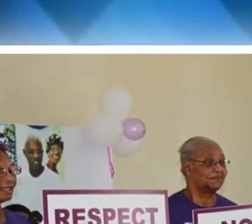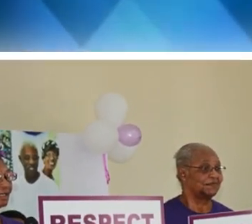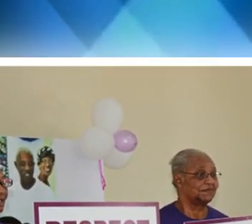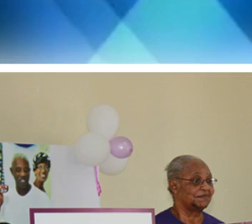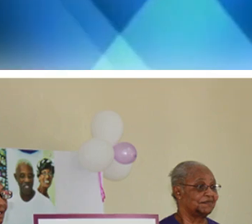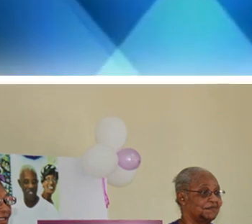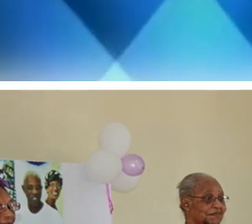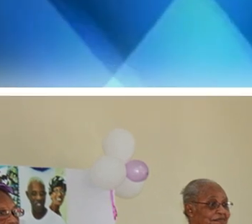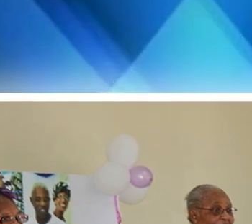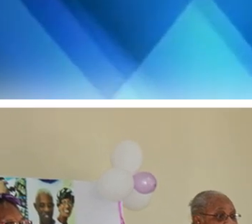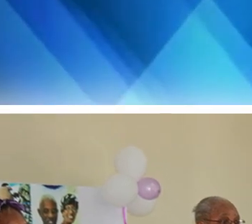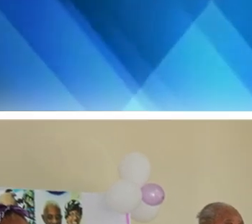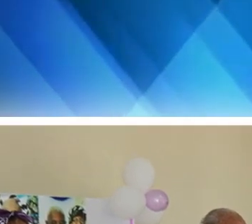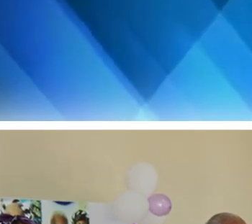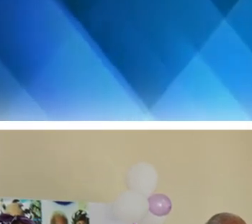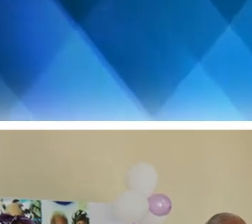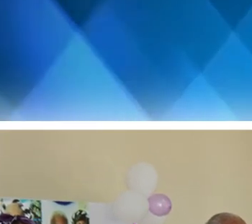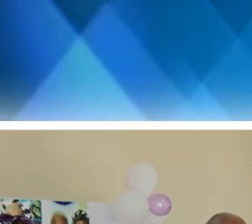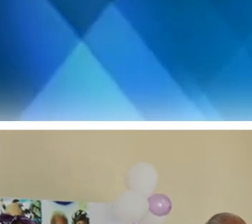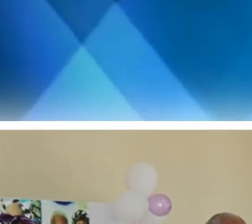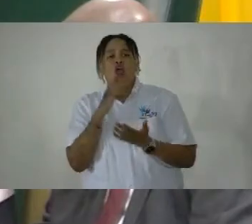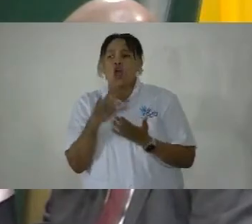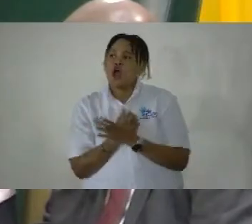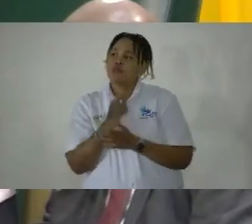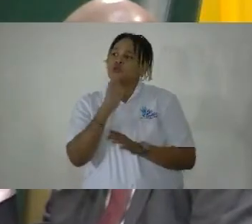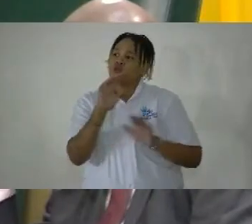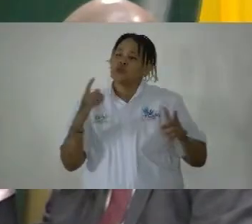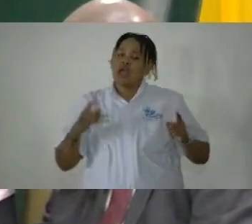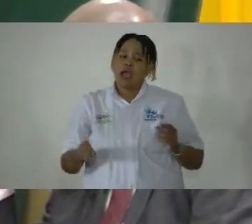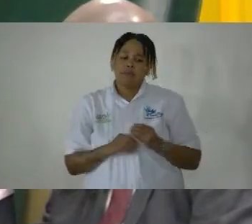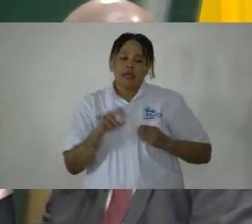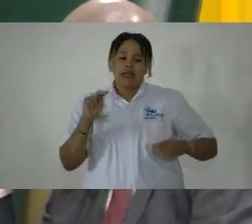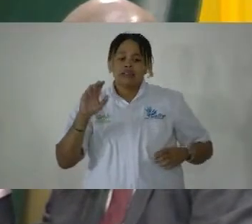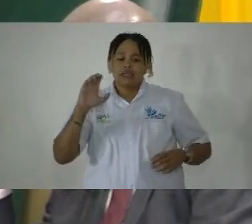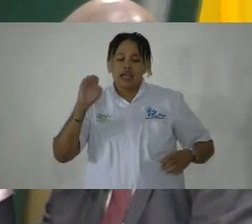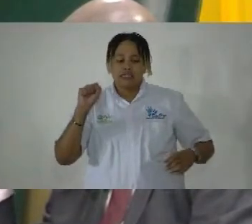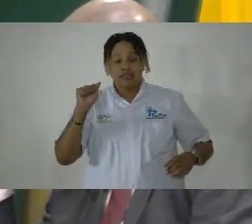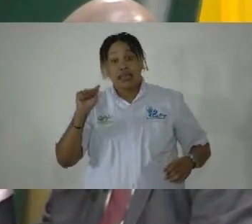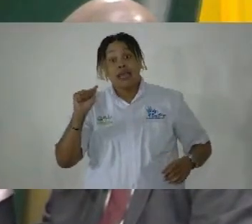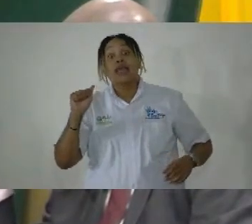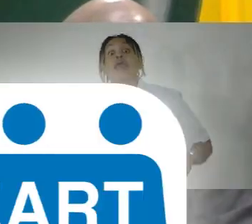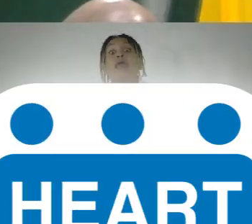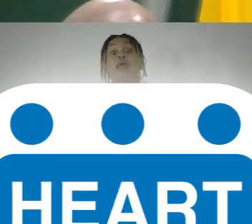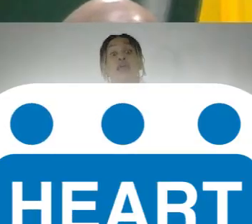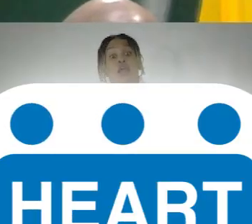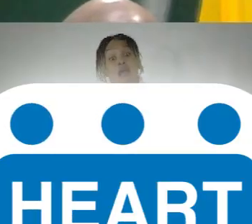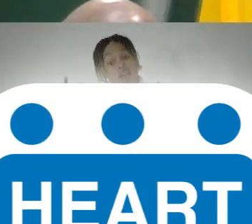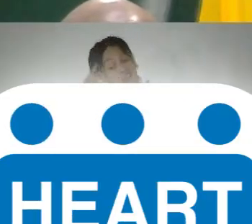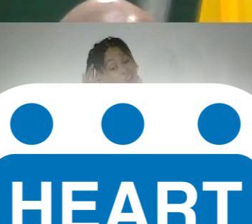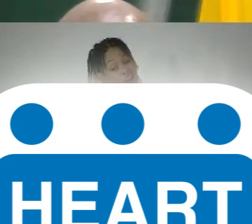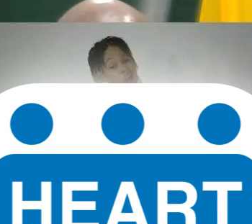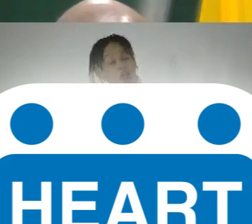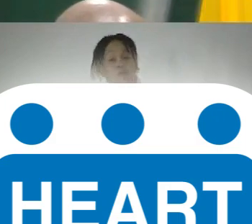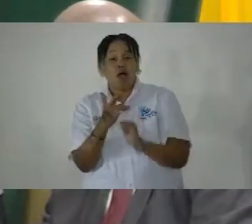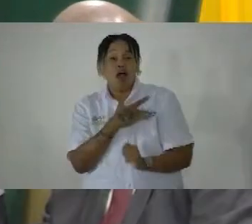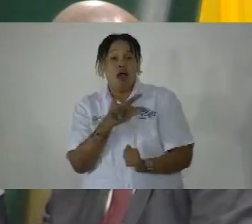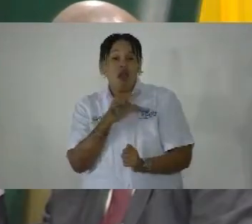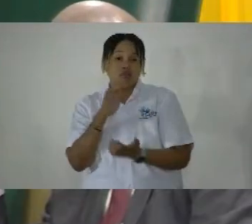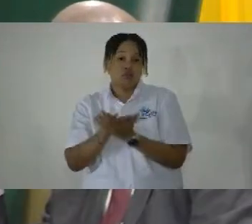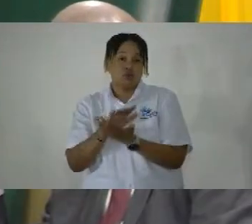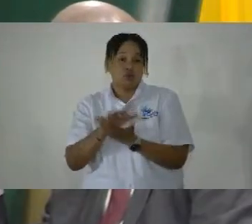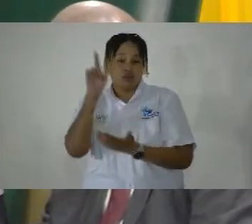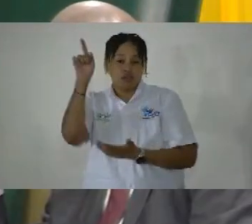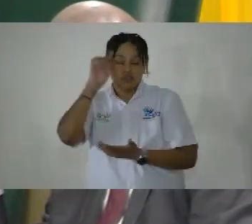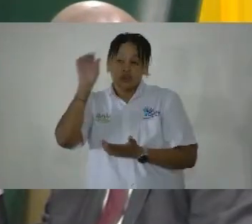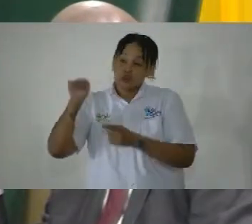through expanded learning opportunities. The NCSE, in collaboration with Heart NSTA Trust,